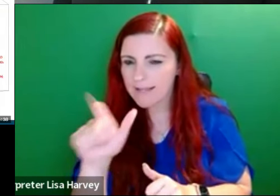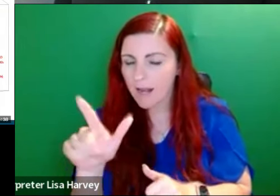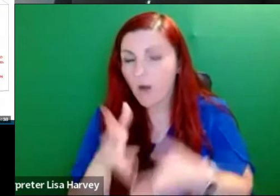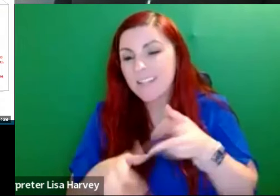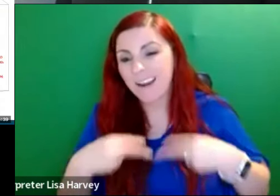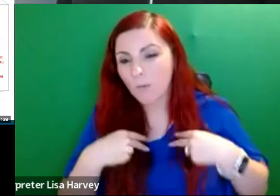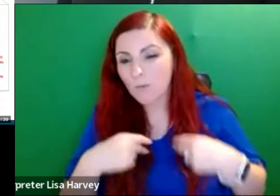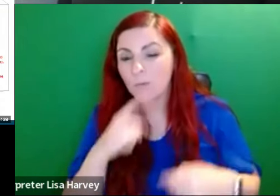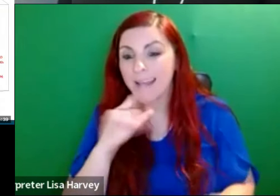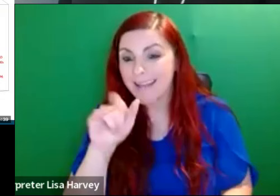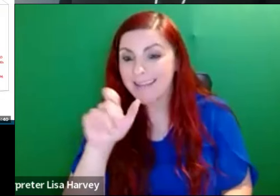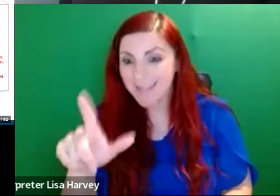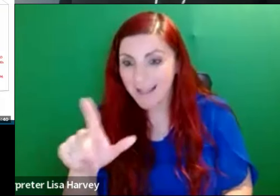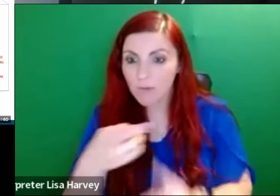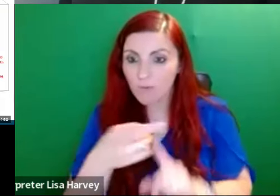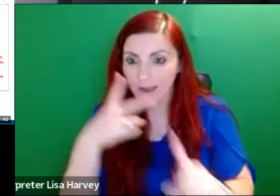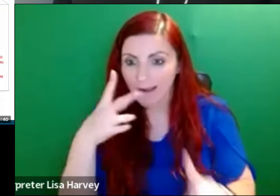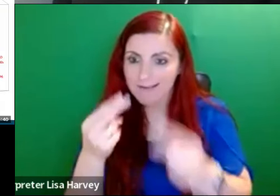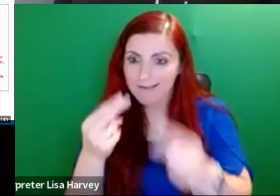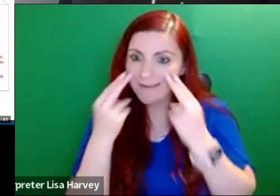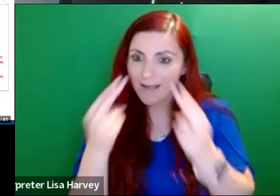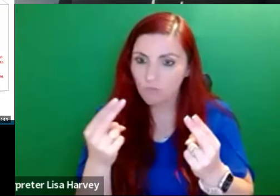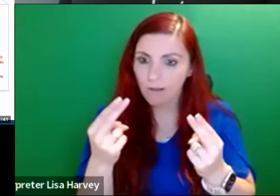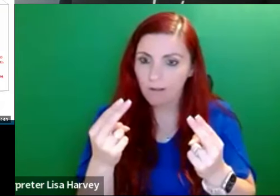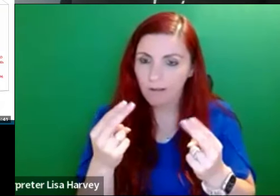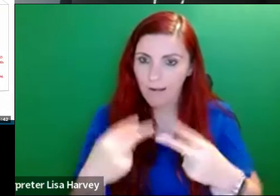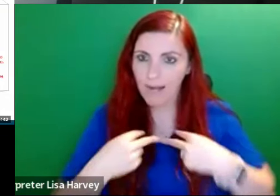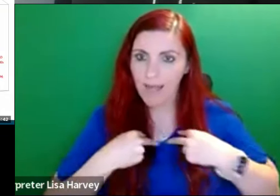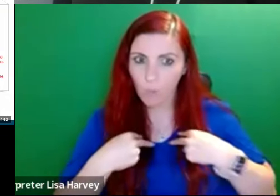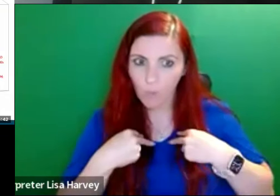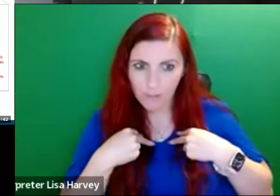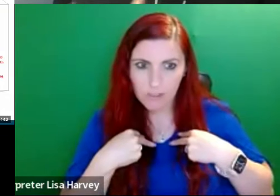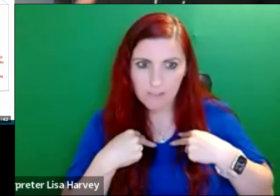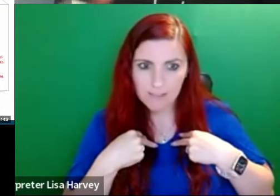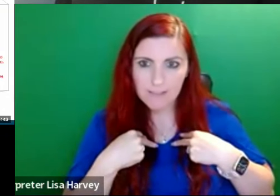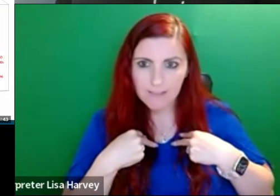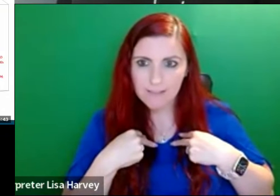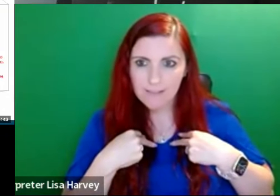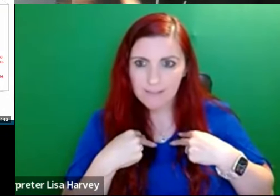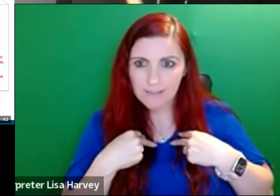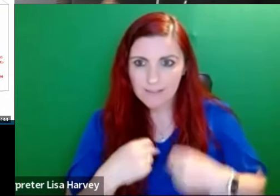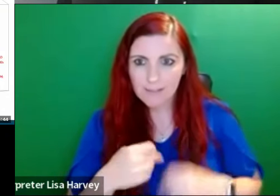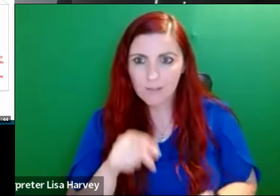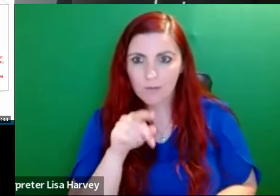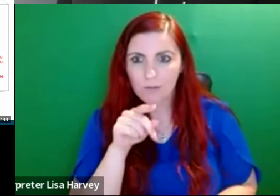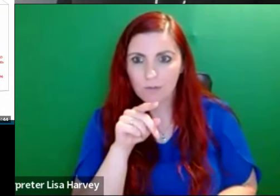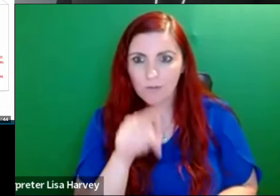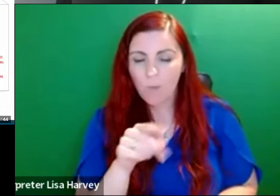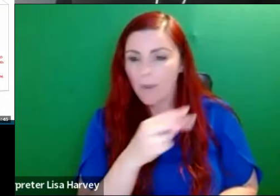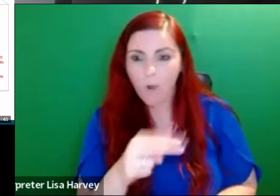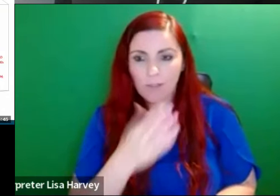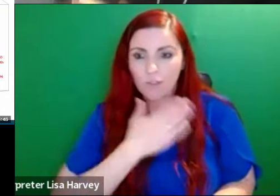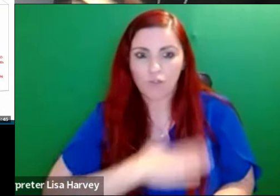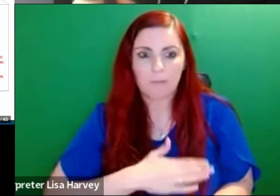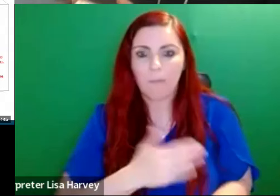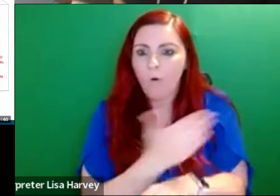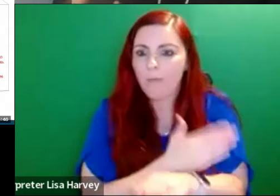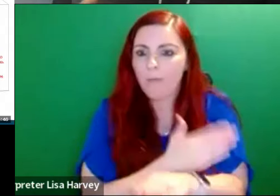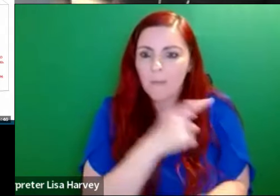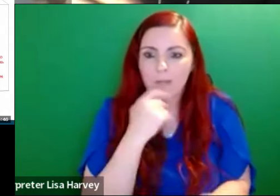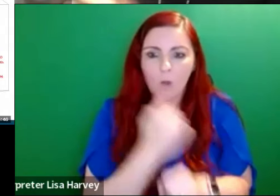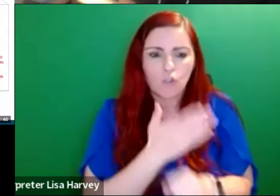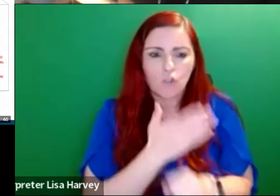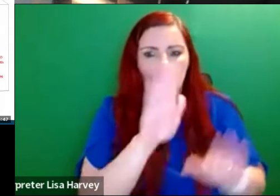recognized as an actual language. You know, he put arguments forward to say that it wasn't just a gestural system or a